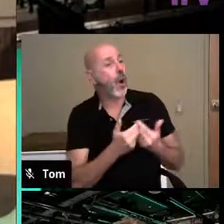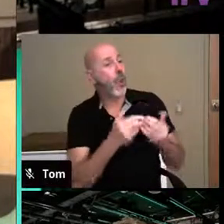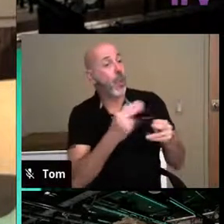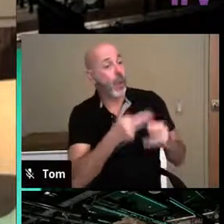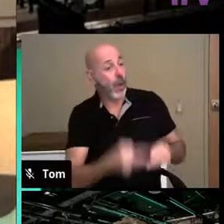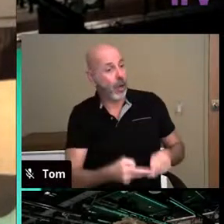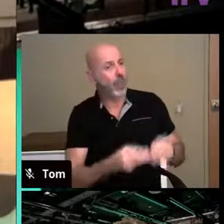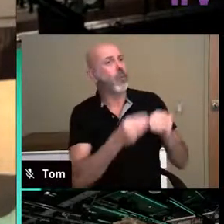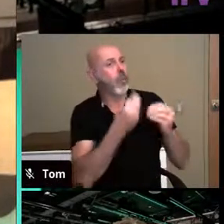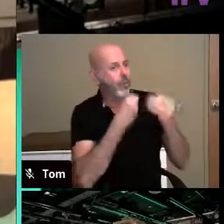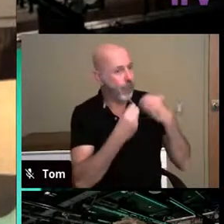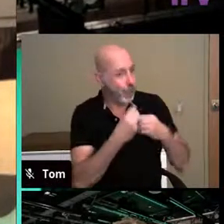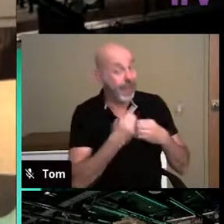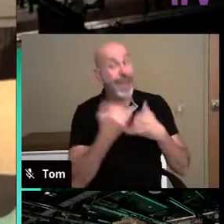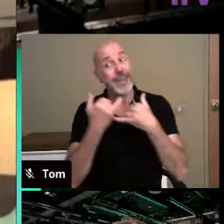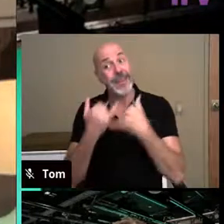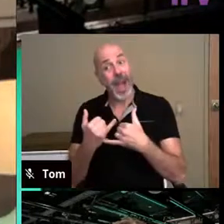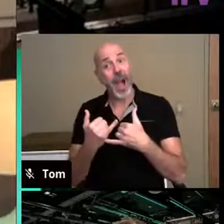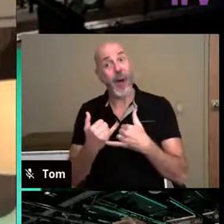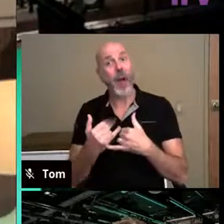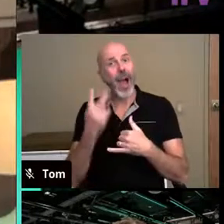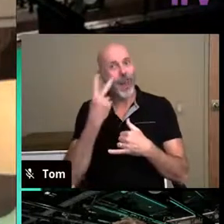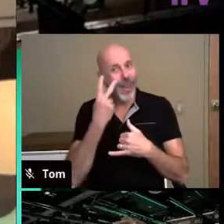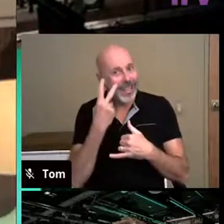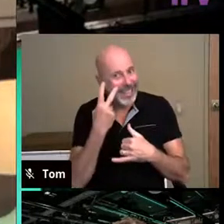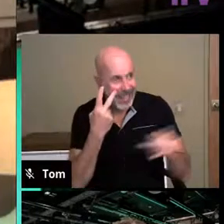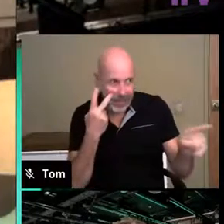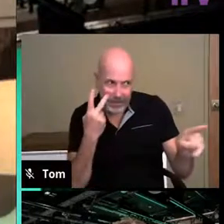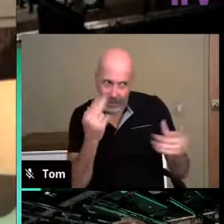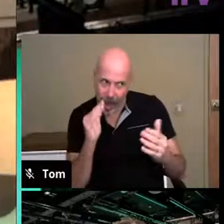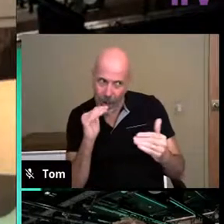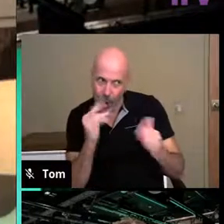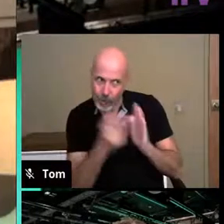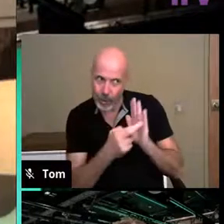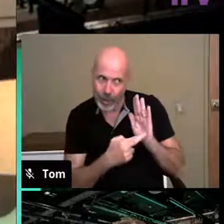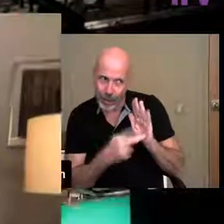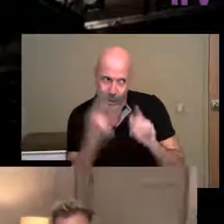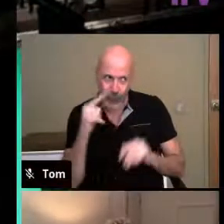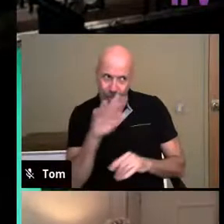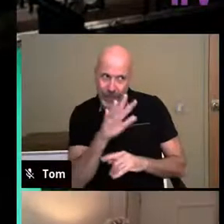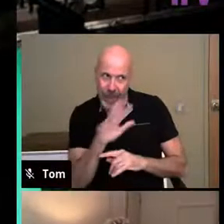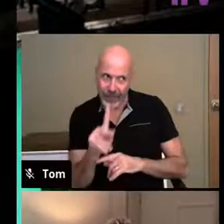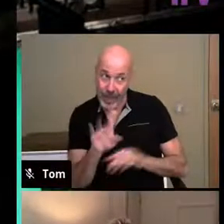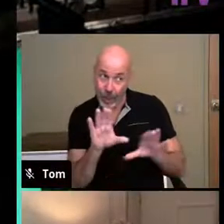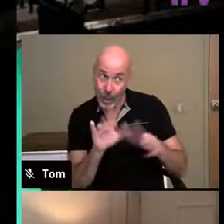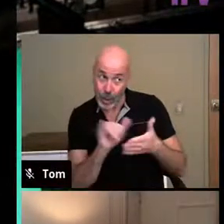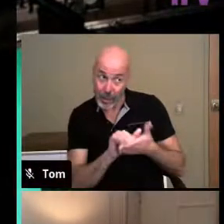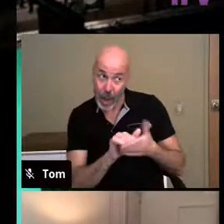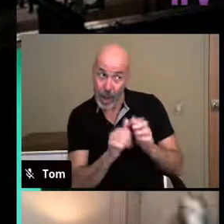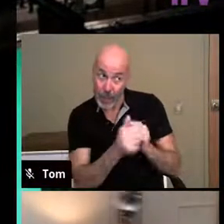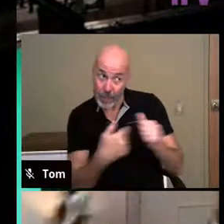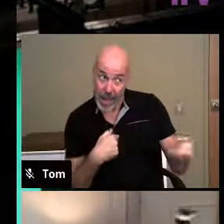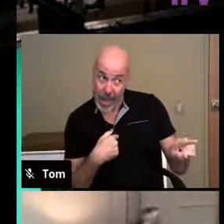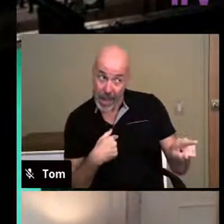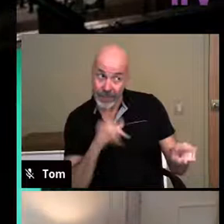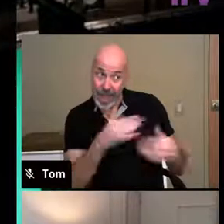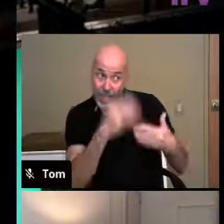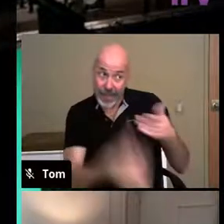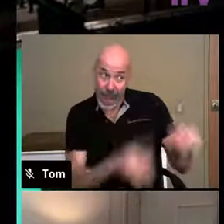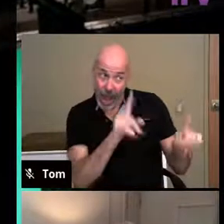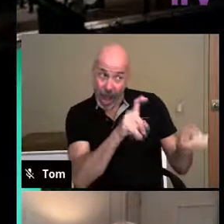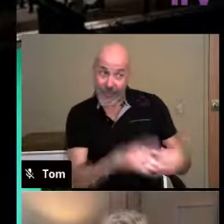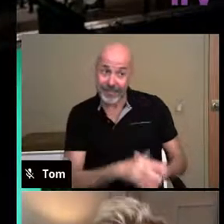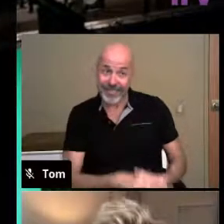of that. Now I do want to see it in motion. I hope you're registered for the 5K and you're going to do it and break it up with me over that weekend.